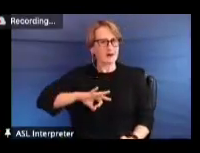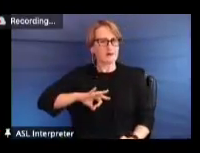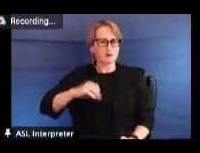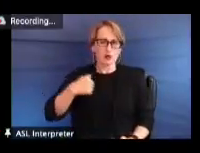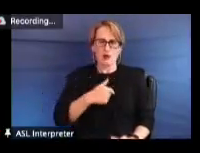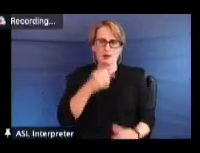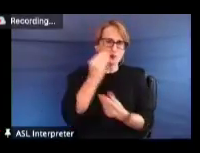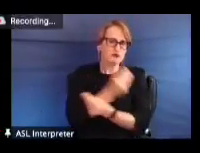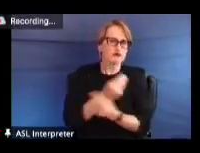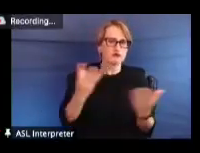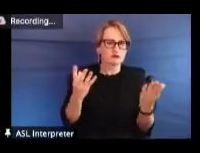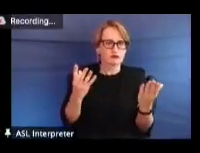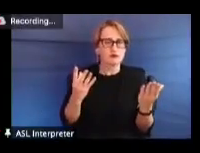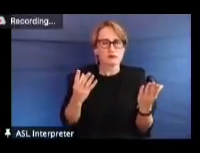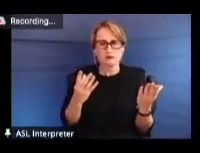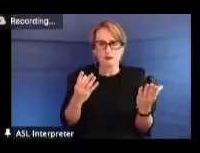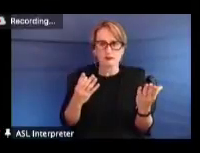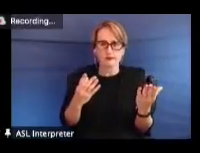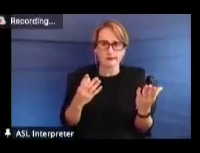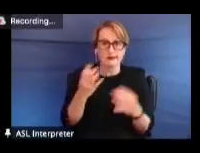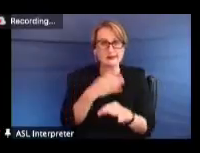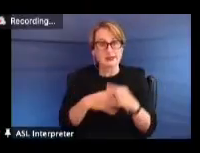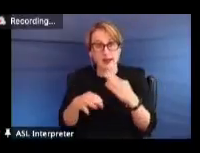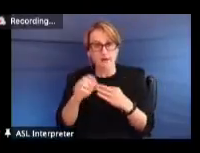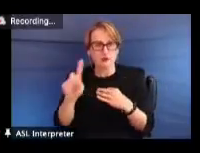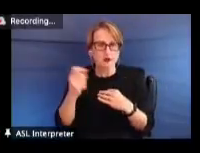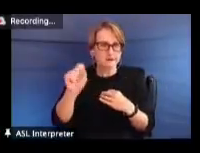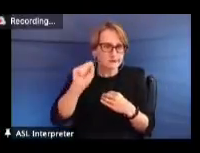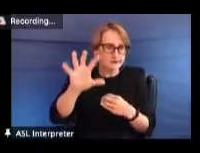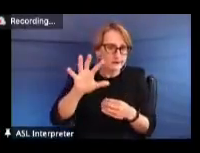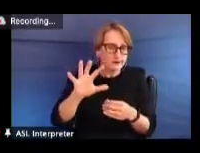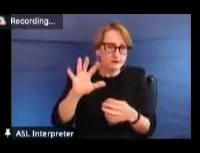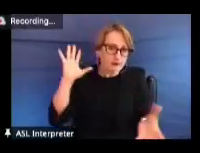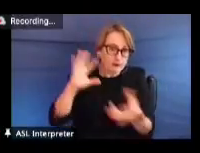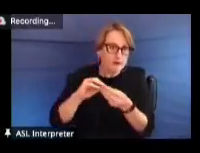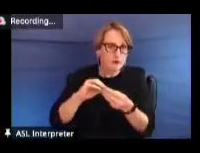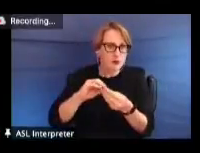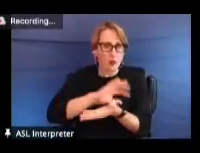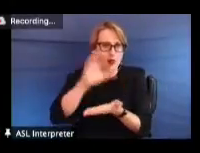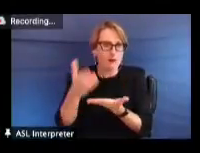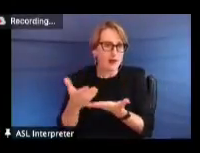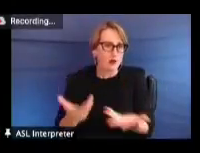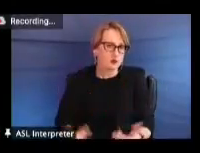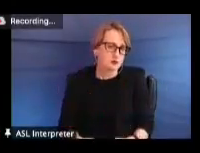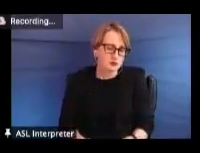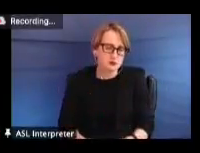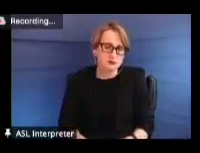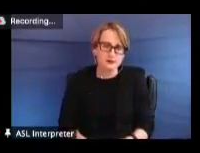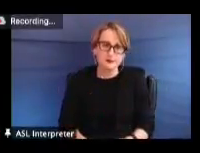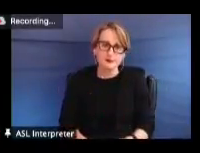that out instead of just being able to report out total submittals statewide.